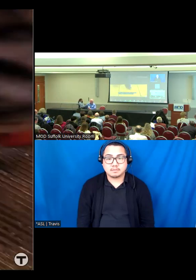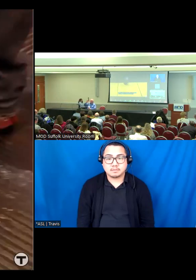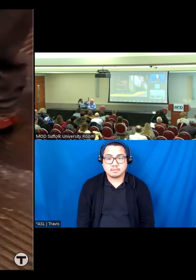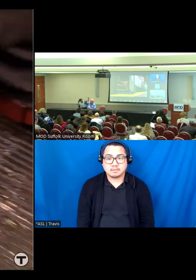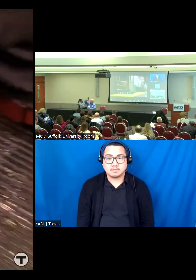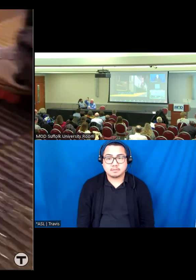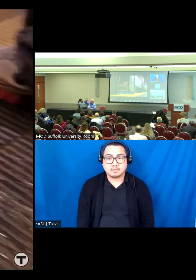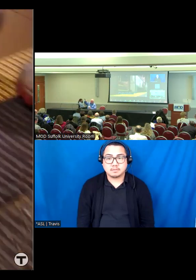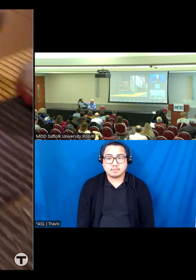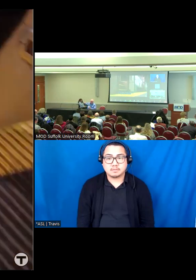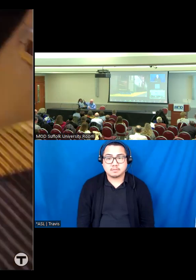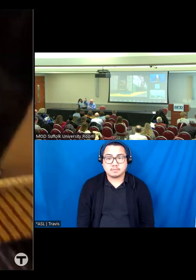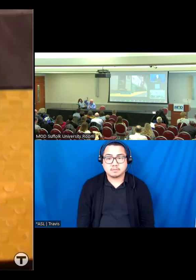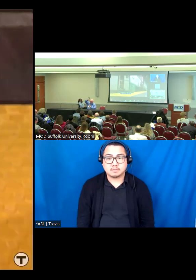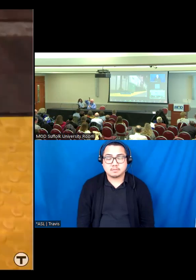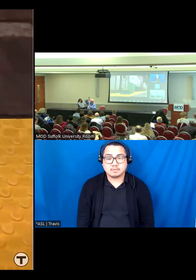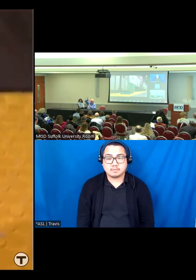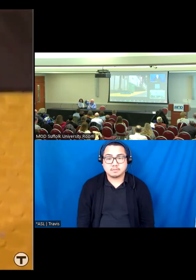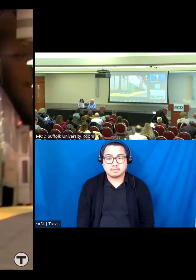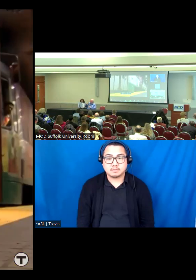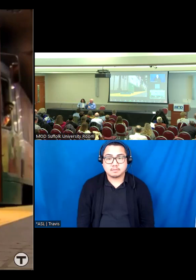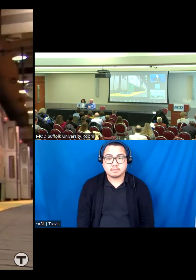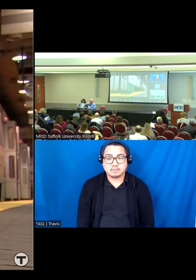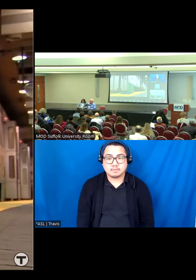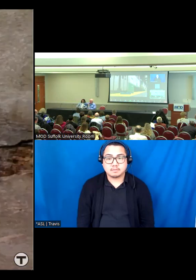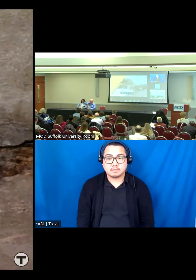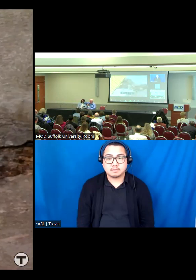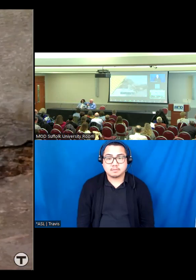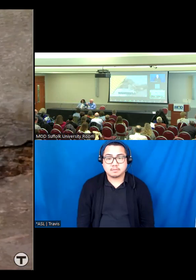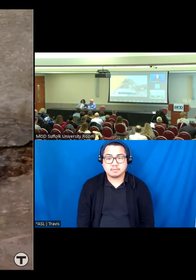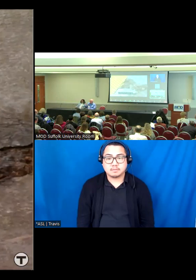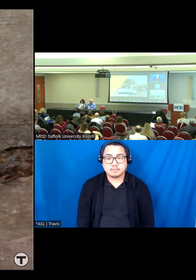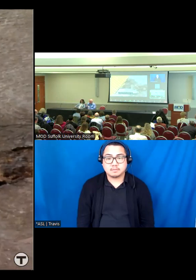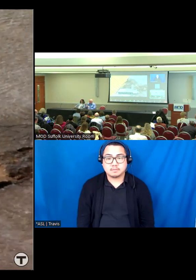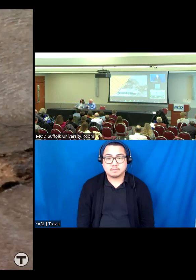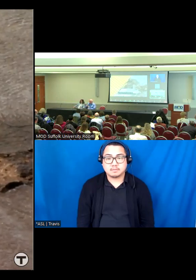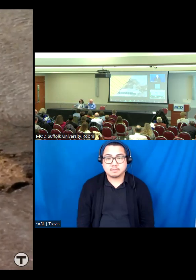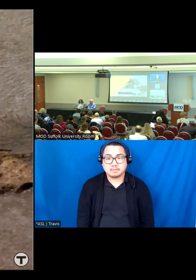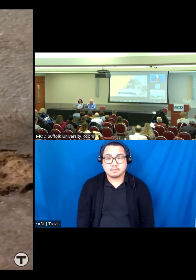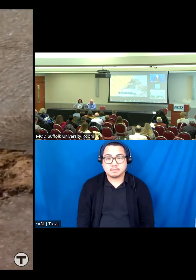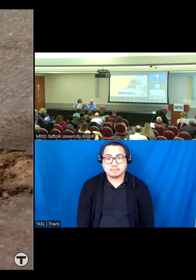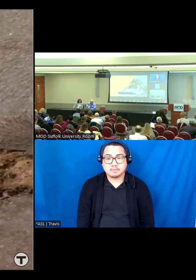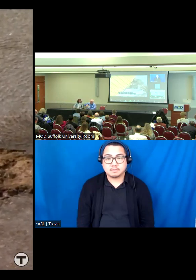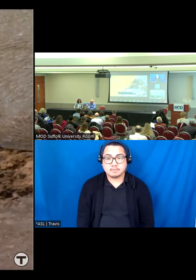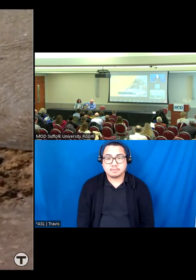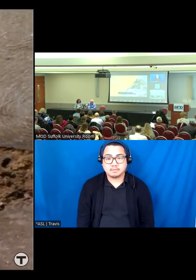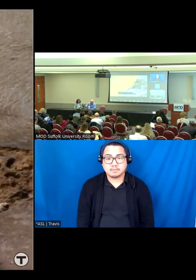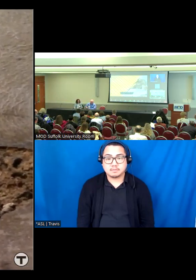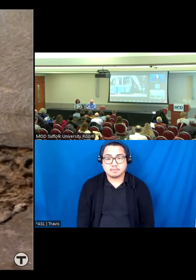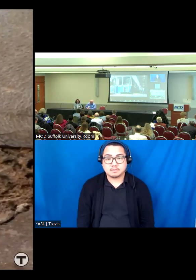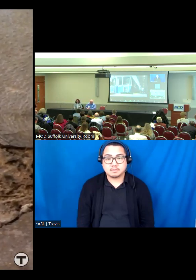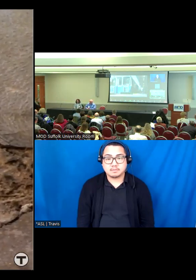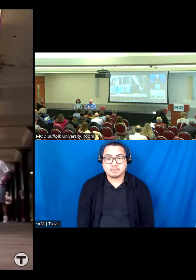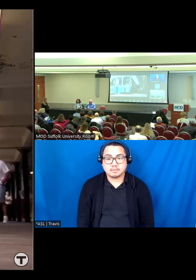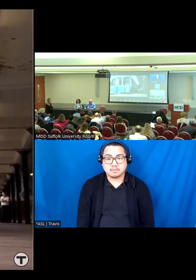to readily accessible, usable, safe public transportation. The whole issue was making the system better